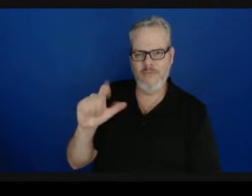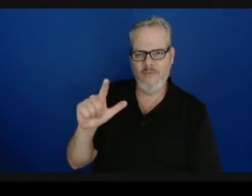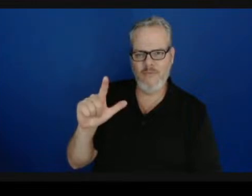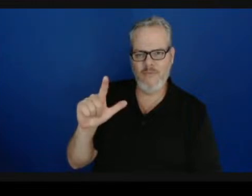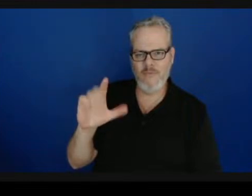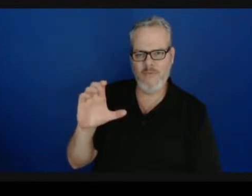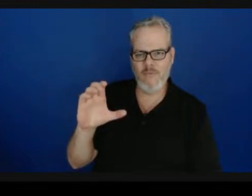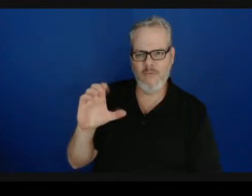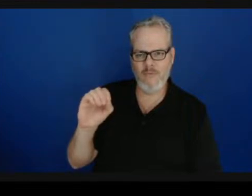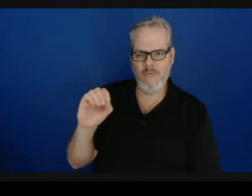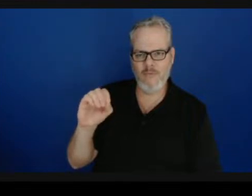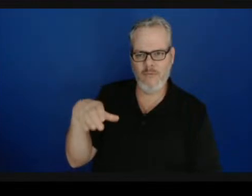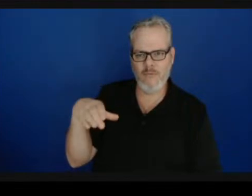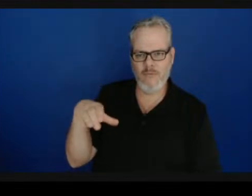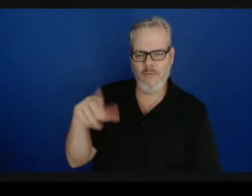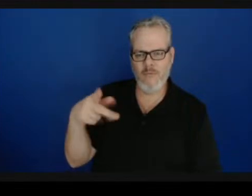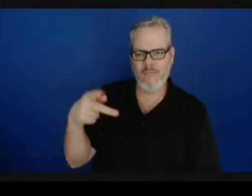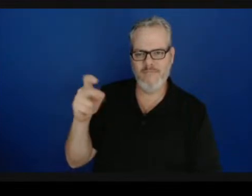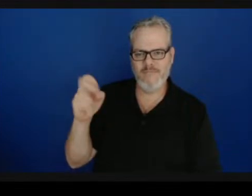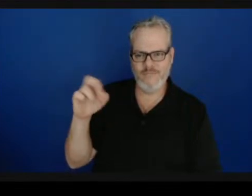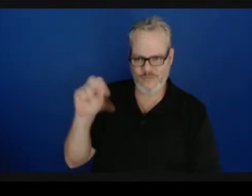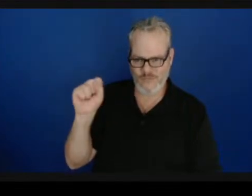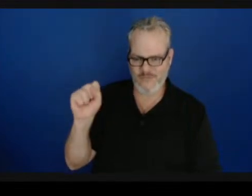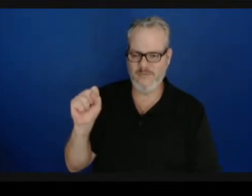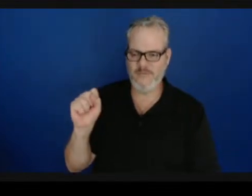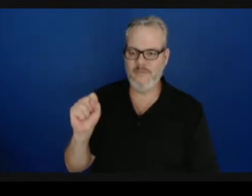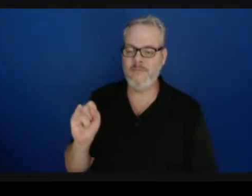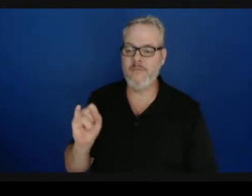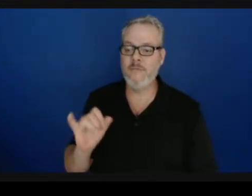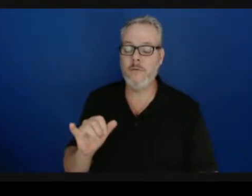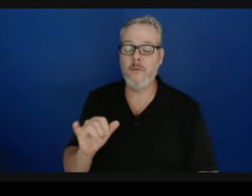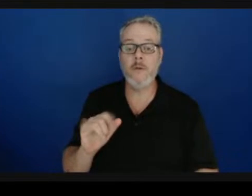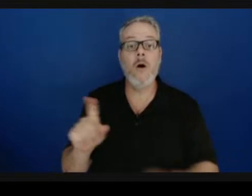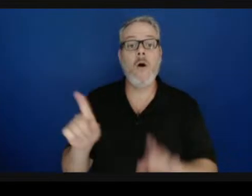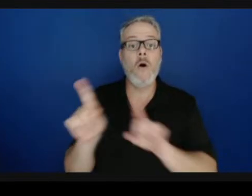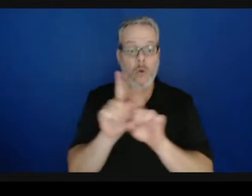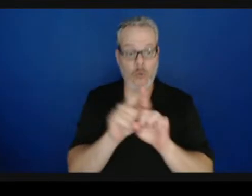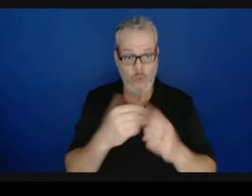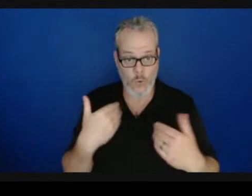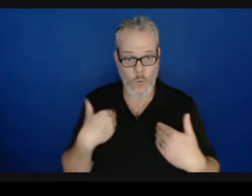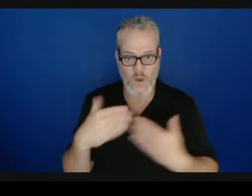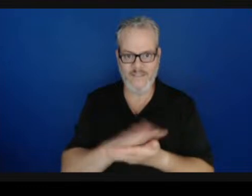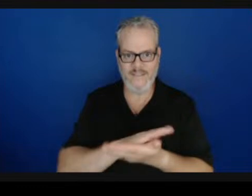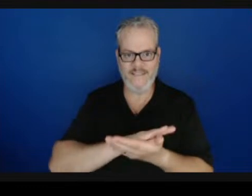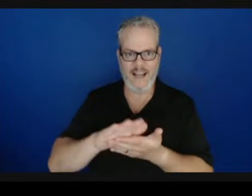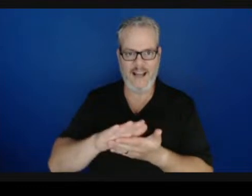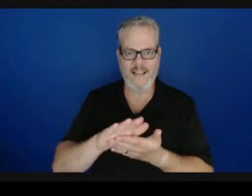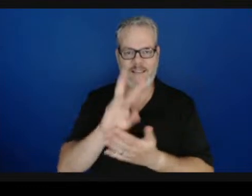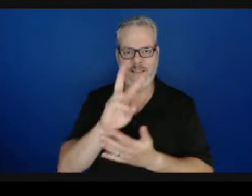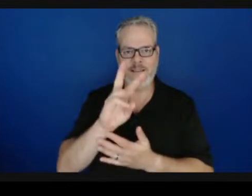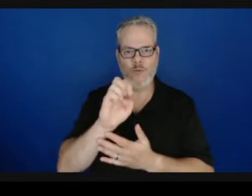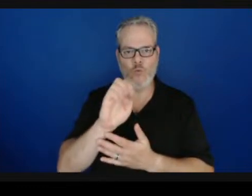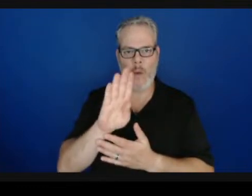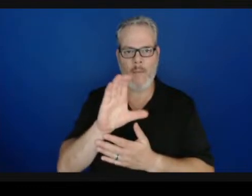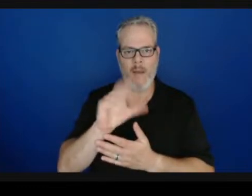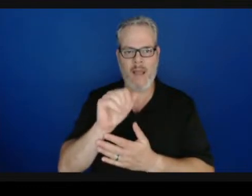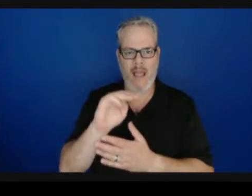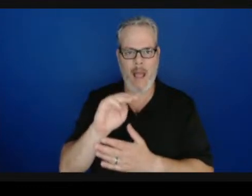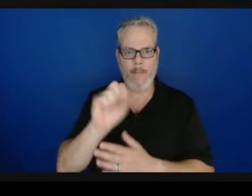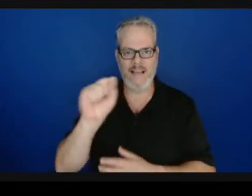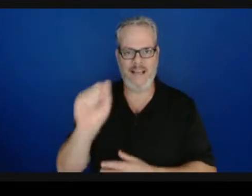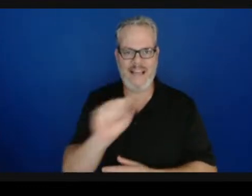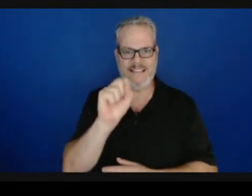well. Okay, so we do also have this nice webcam, the S2 camera that's looking into Nāpau